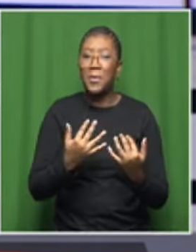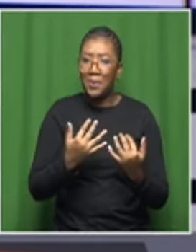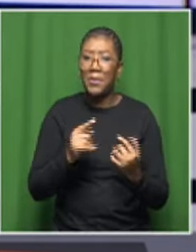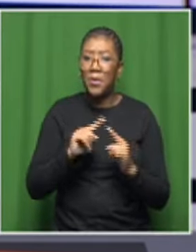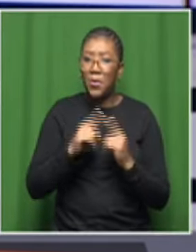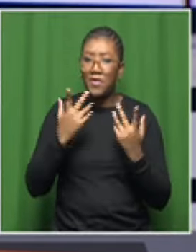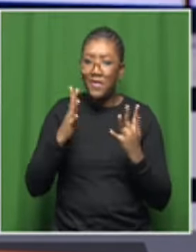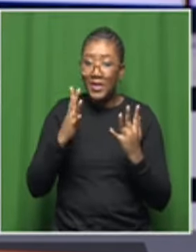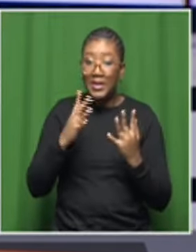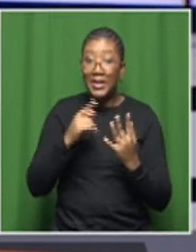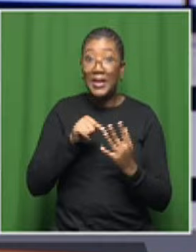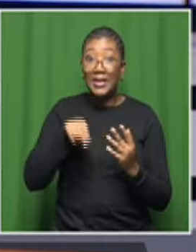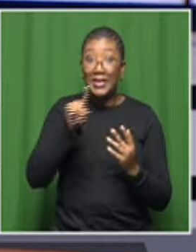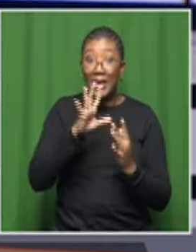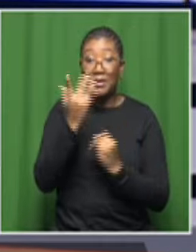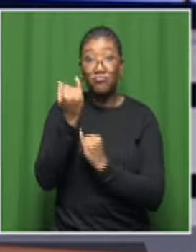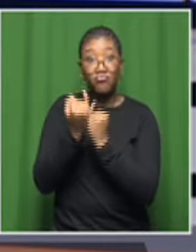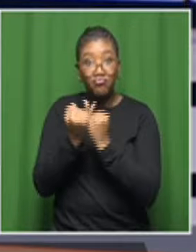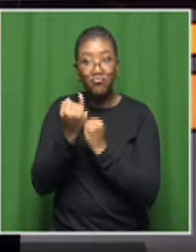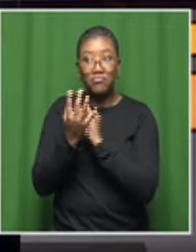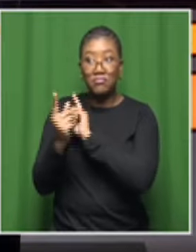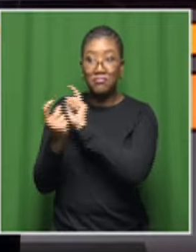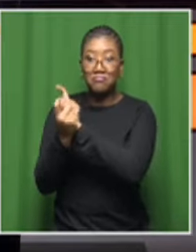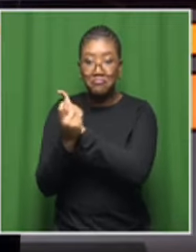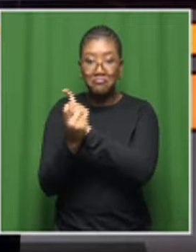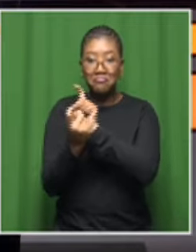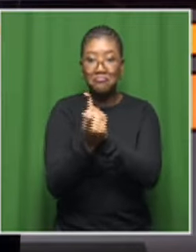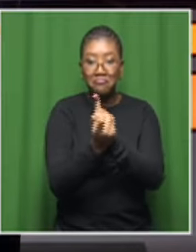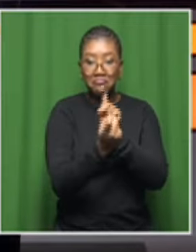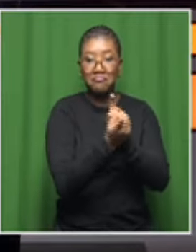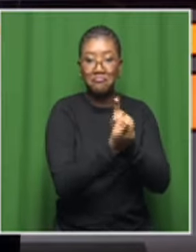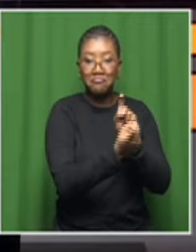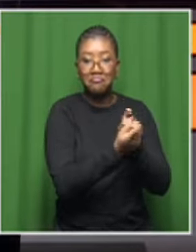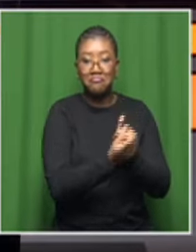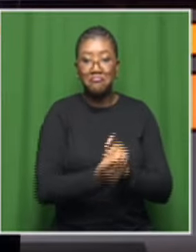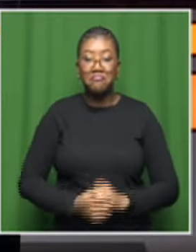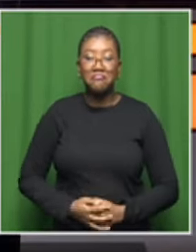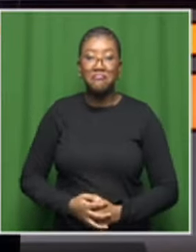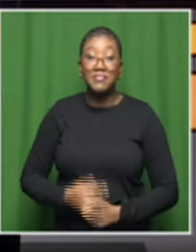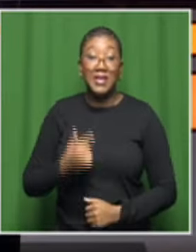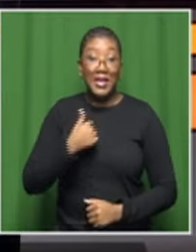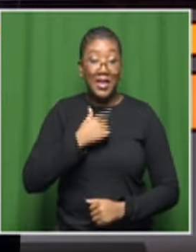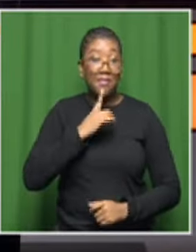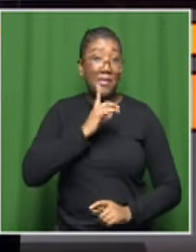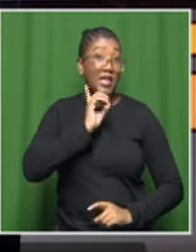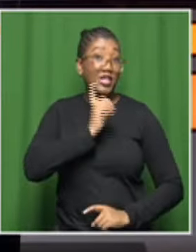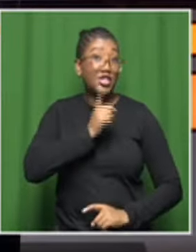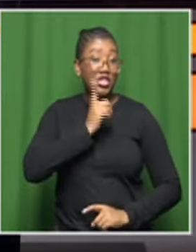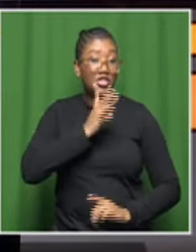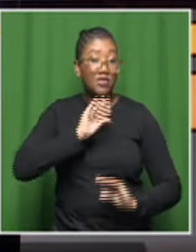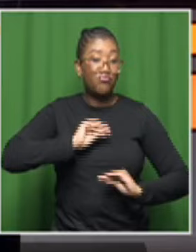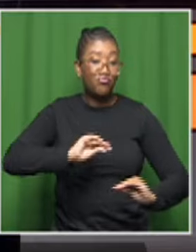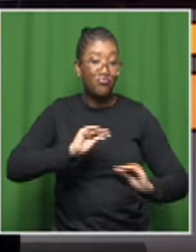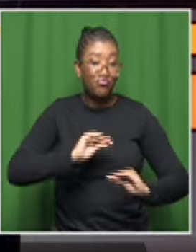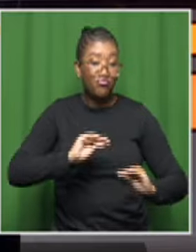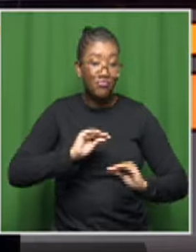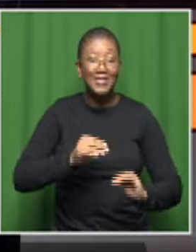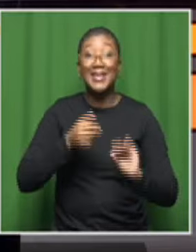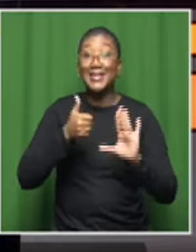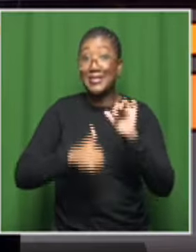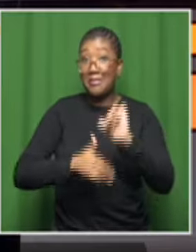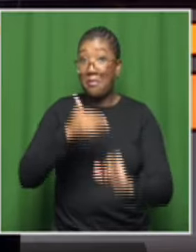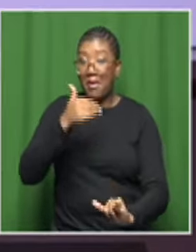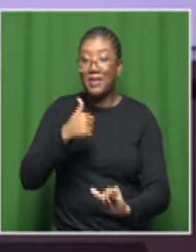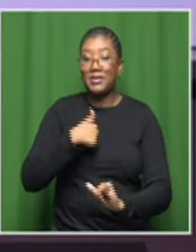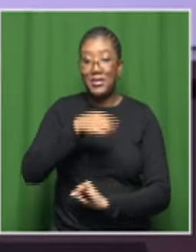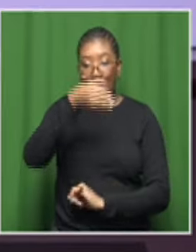looking at them competing against each other? Yeah, so I've been the teacher and I've been coaching them for the past 6 months. And